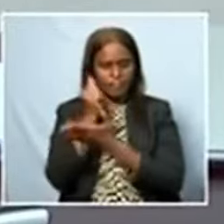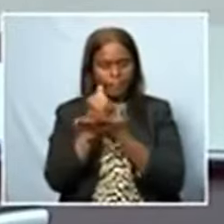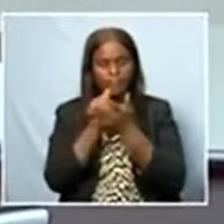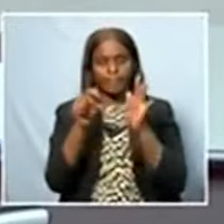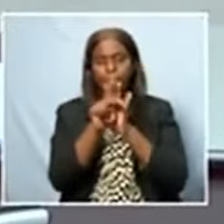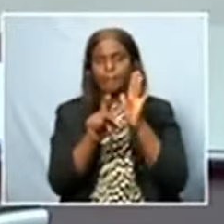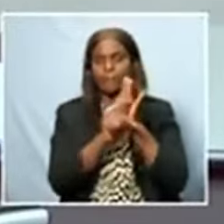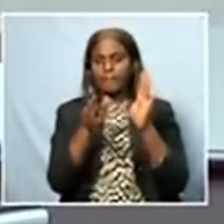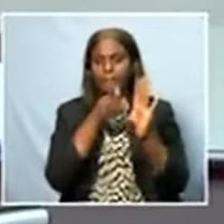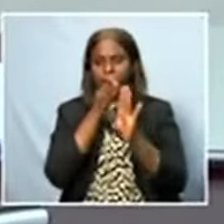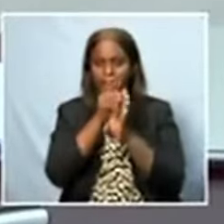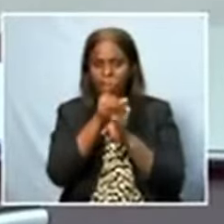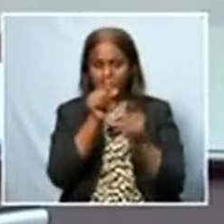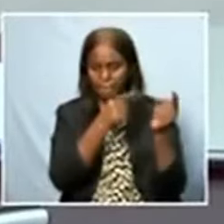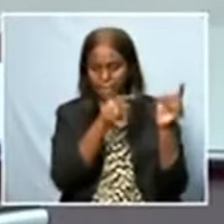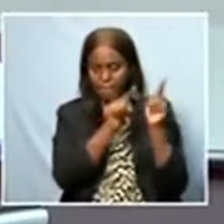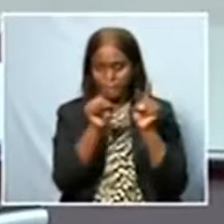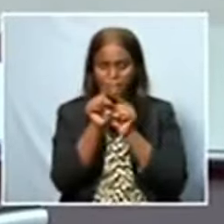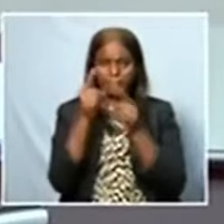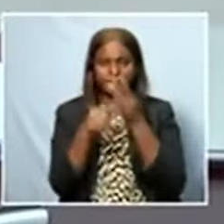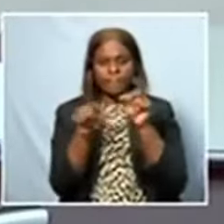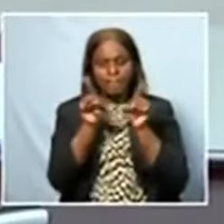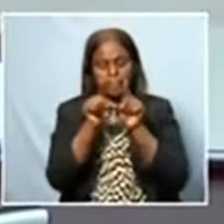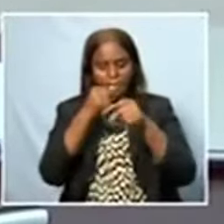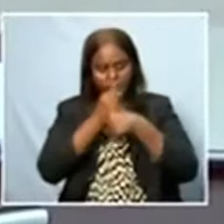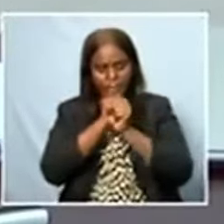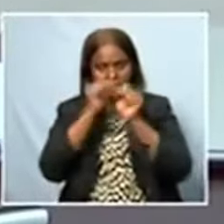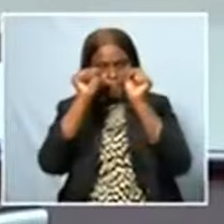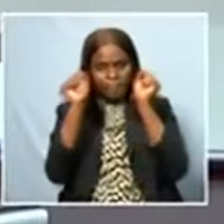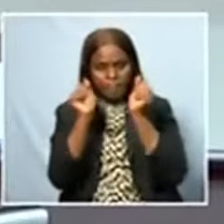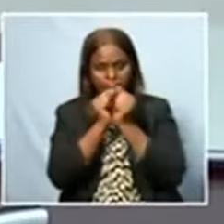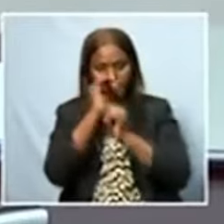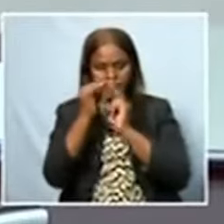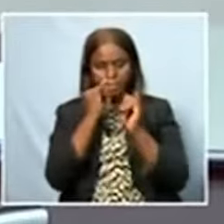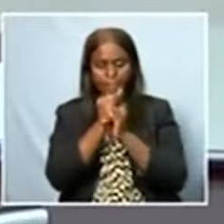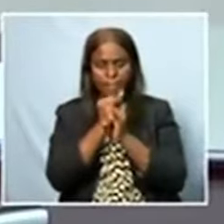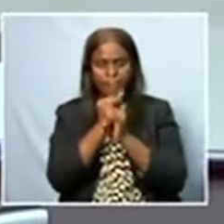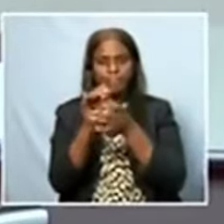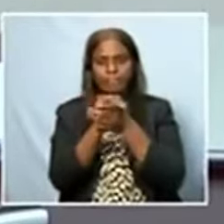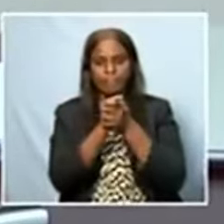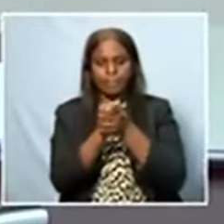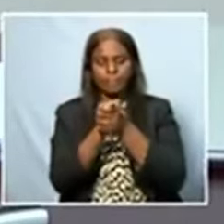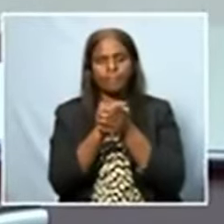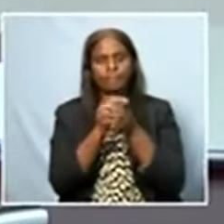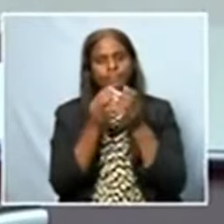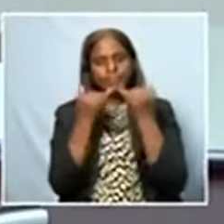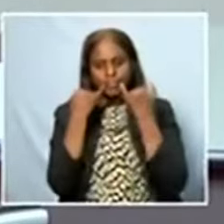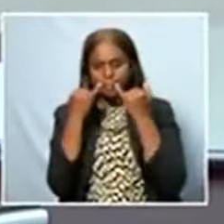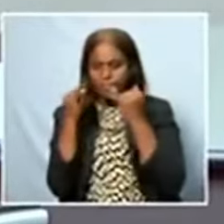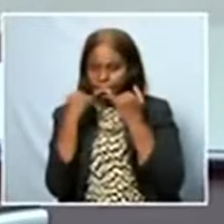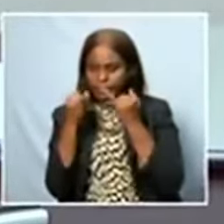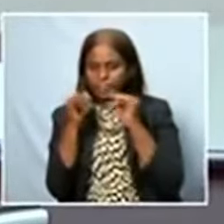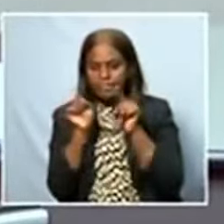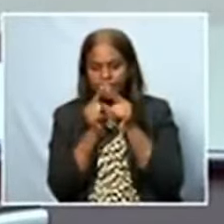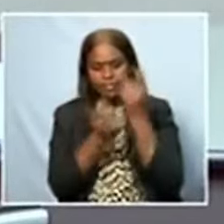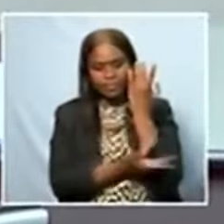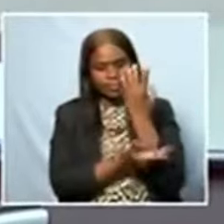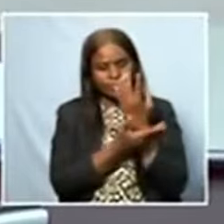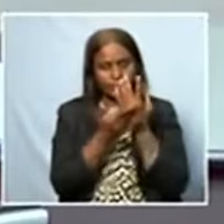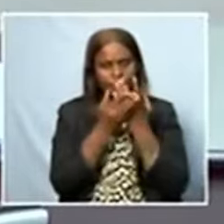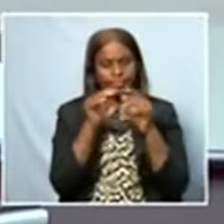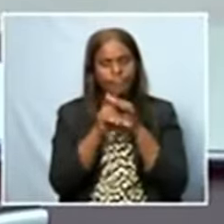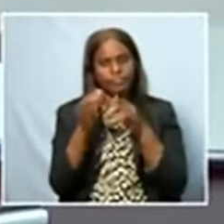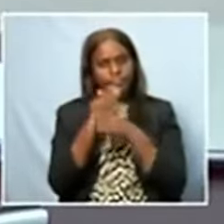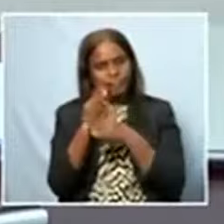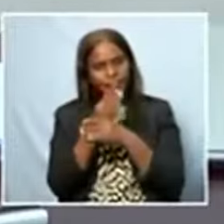targeting. This also aligns the tariff structure with international harmonized system updates, improves accuracy in trade